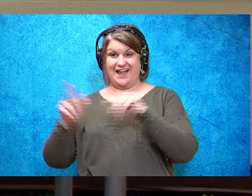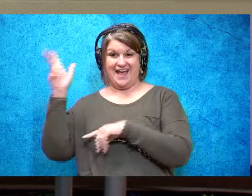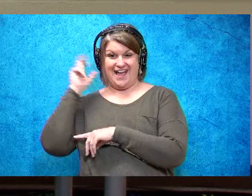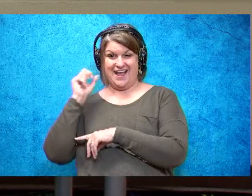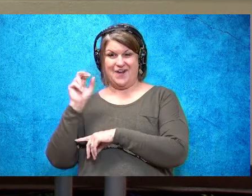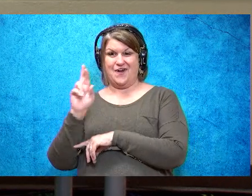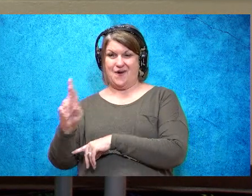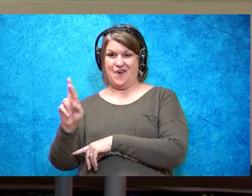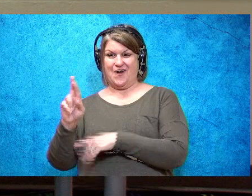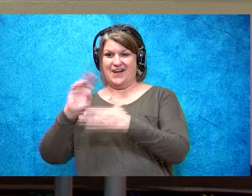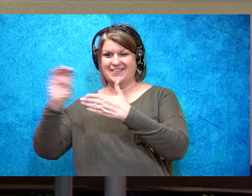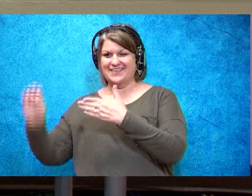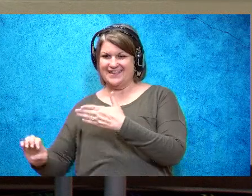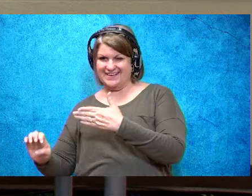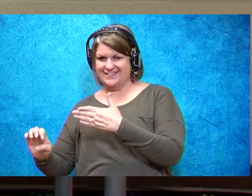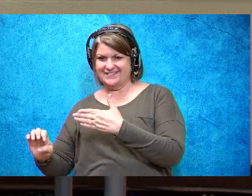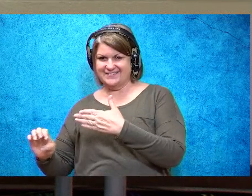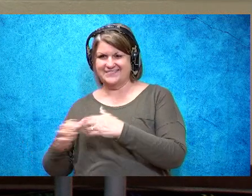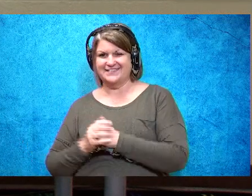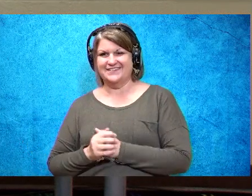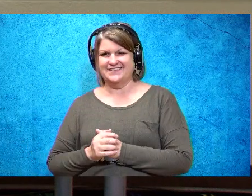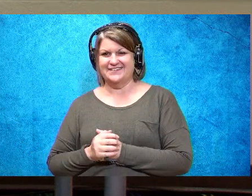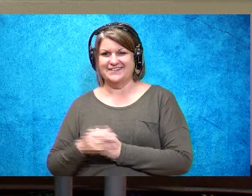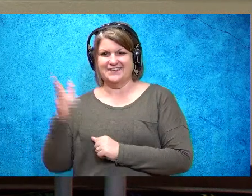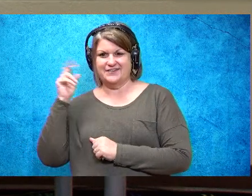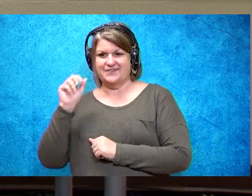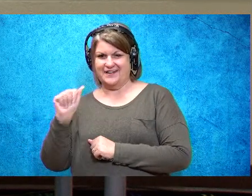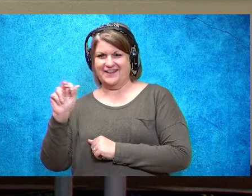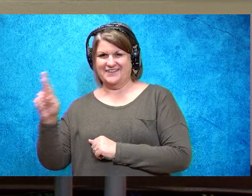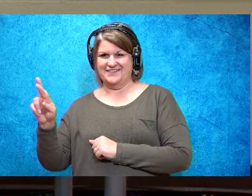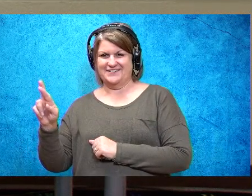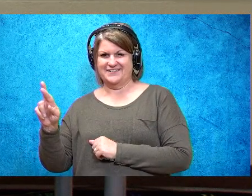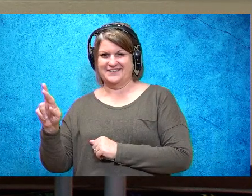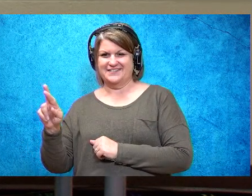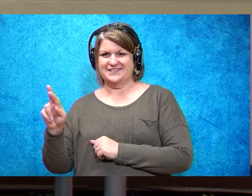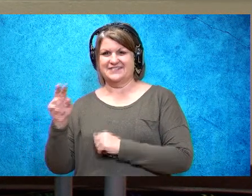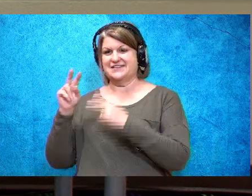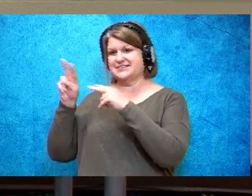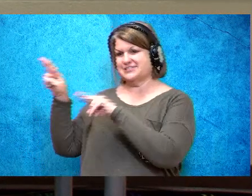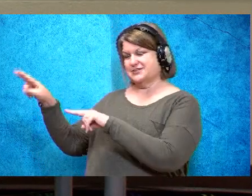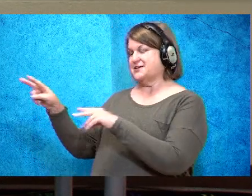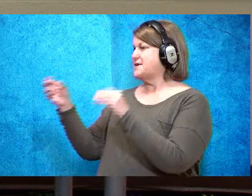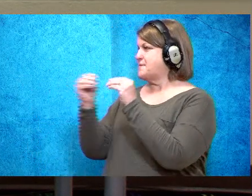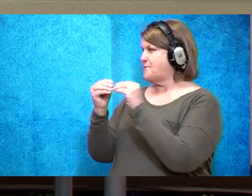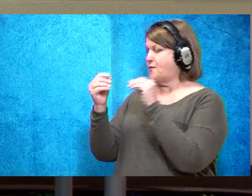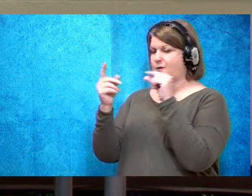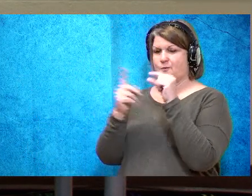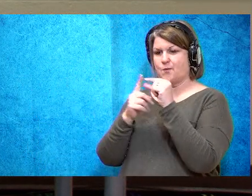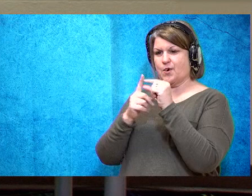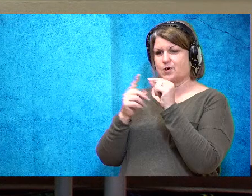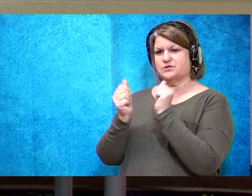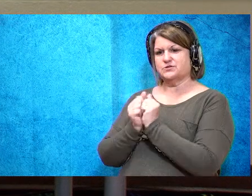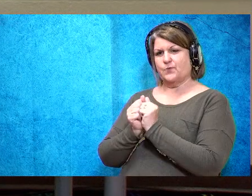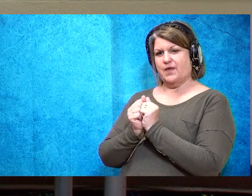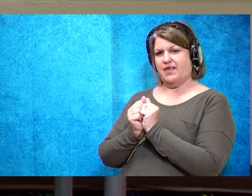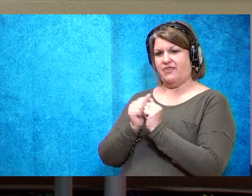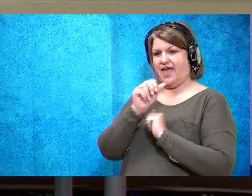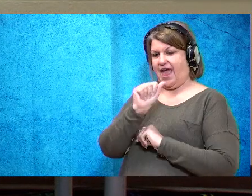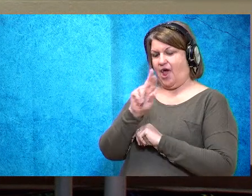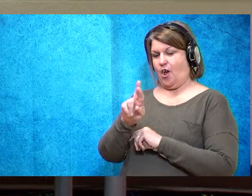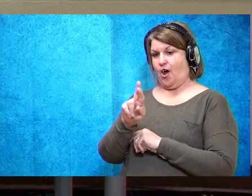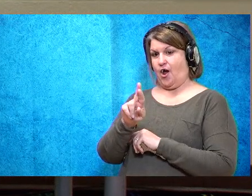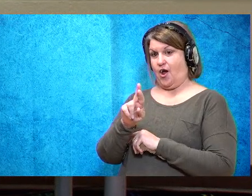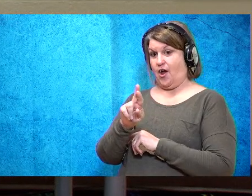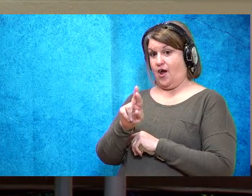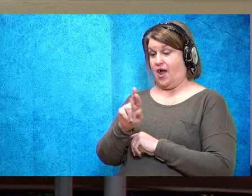those letters will be AR. Let's look at some more words with R. Okay, let's look at my word. I see